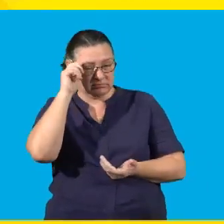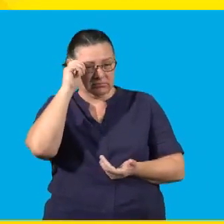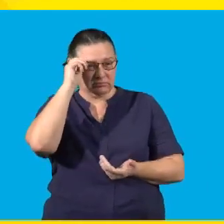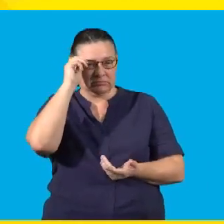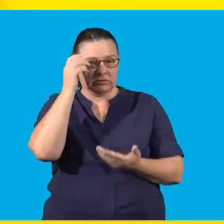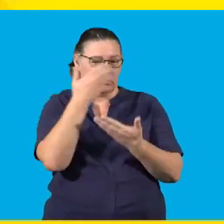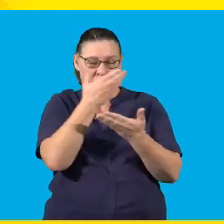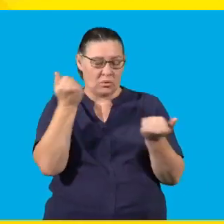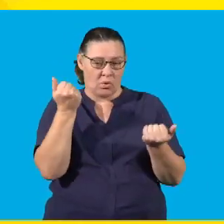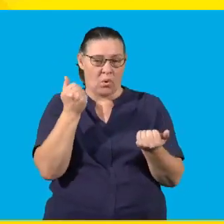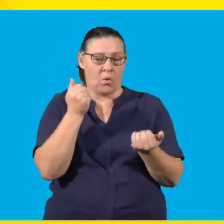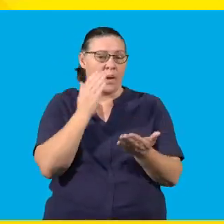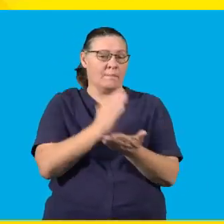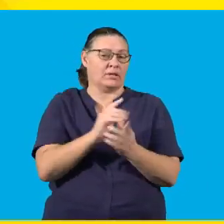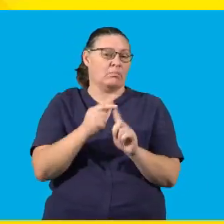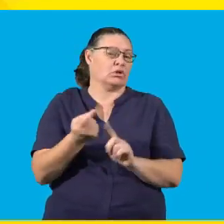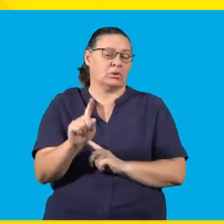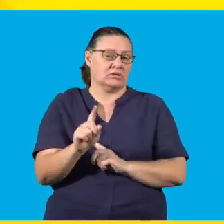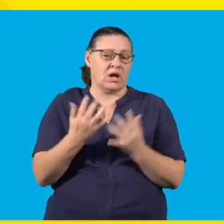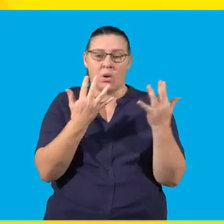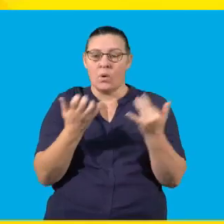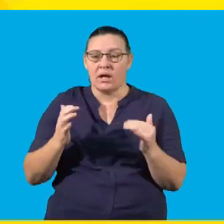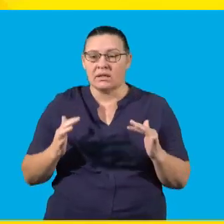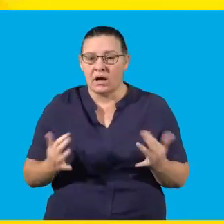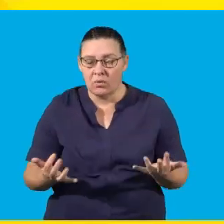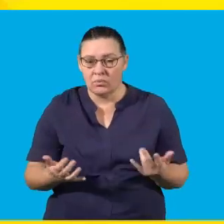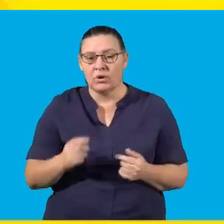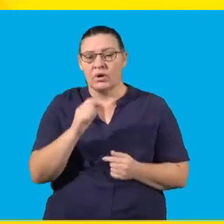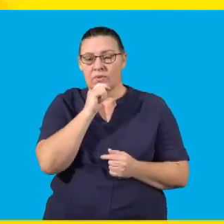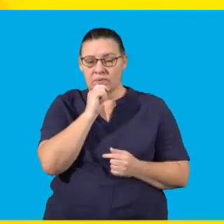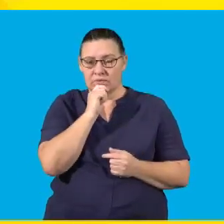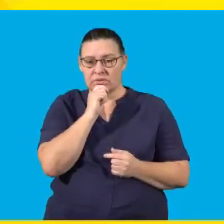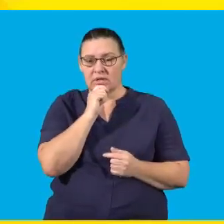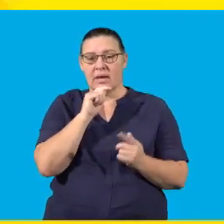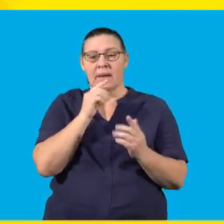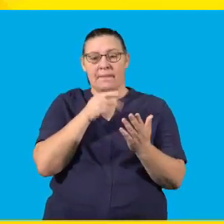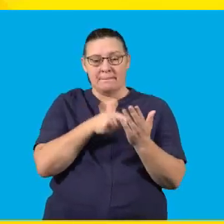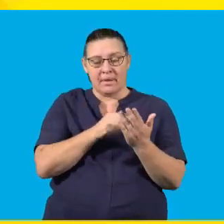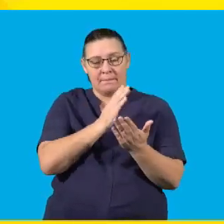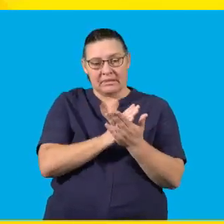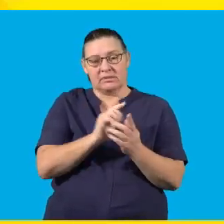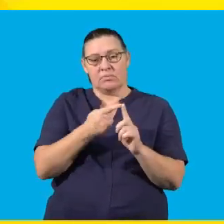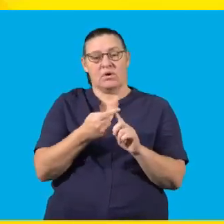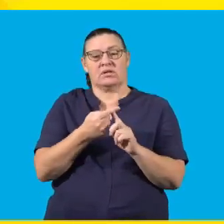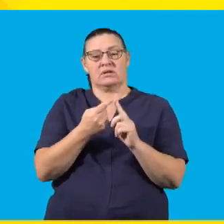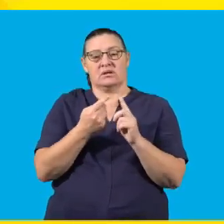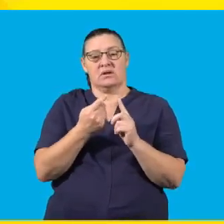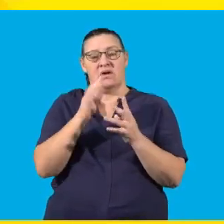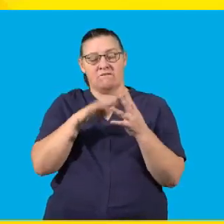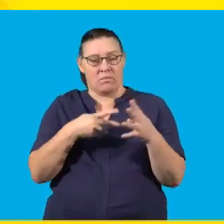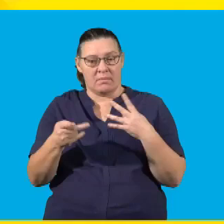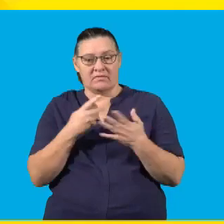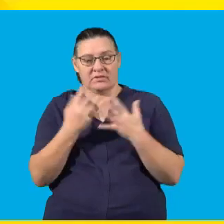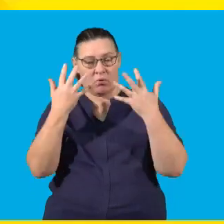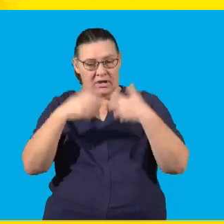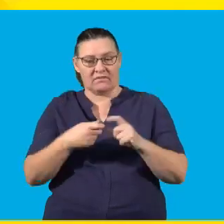here. We don't know what the midpoint is, so how do we work it out? We use the midpoint formula. So we first need to find the